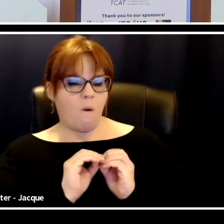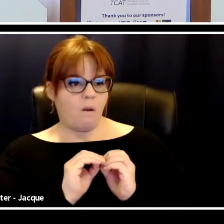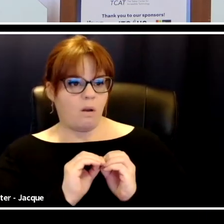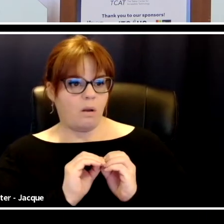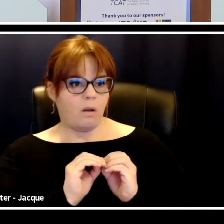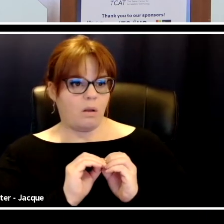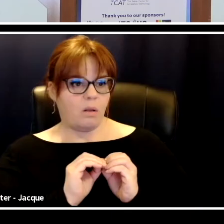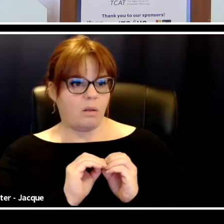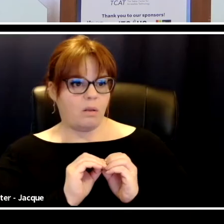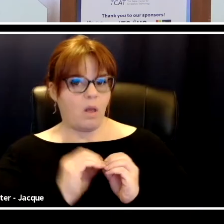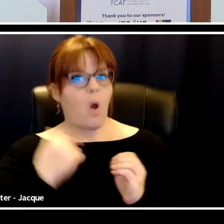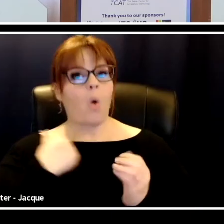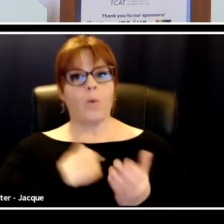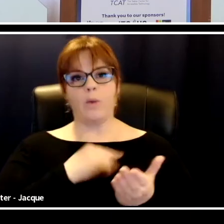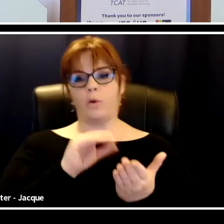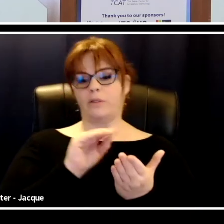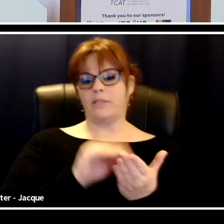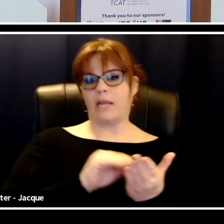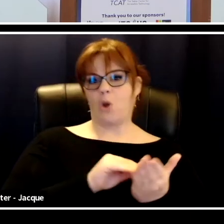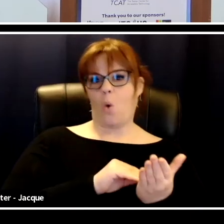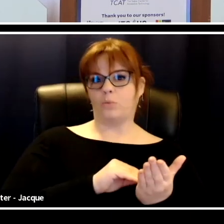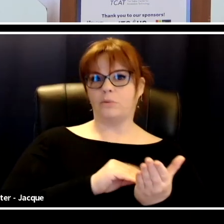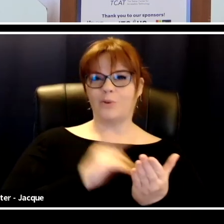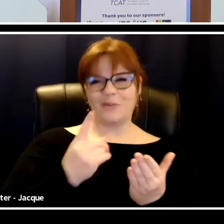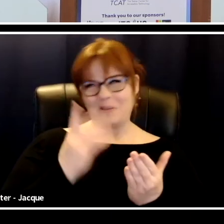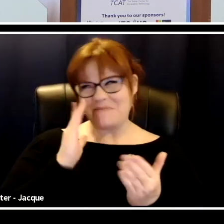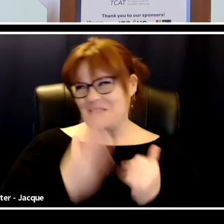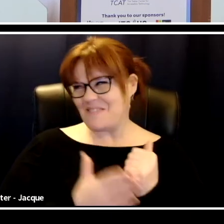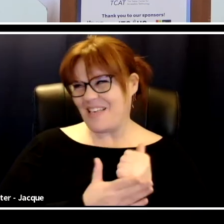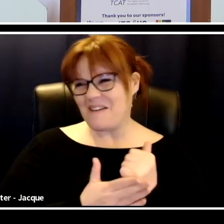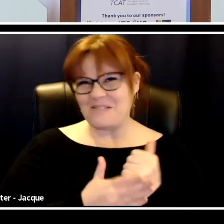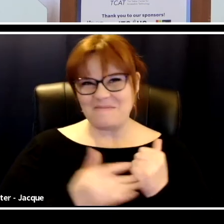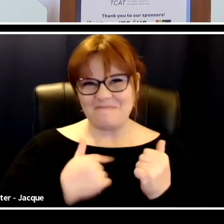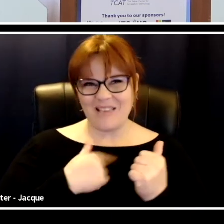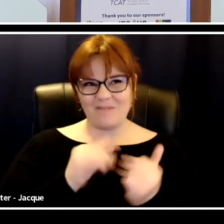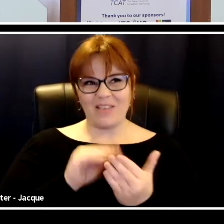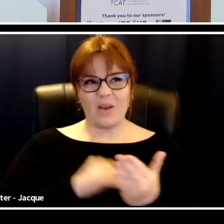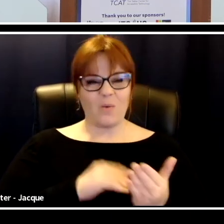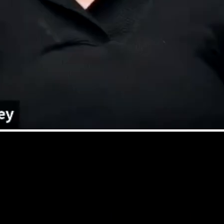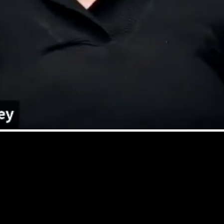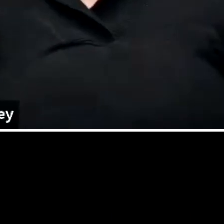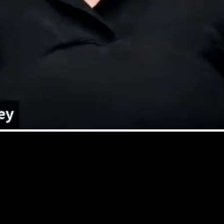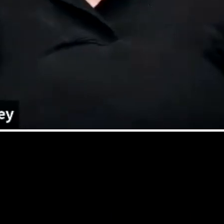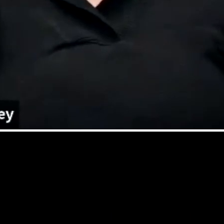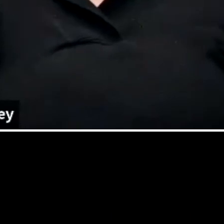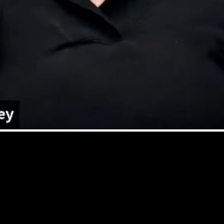taking notes, or somebody will help me with that, but we'd love to hear your thoughts.